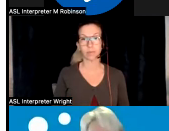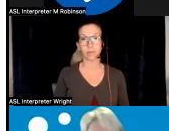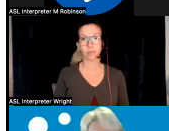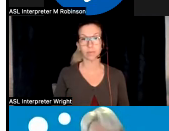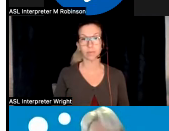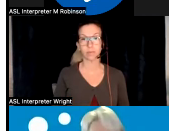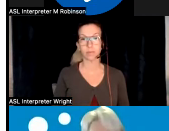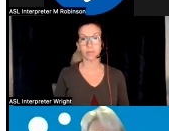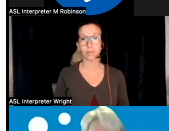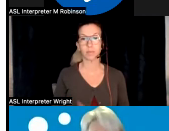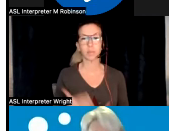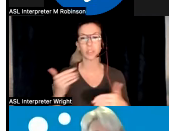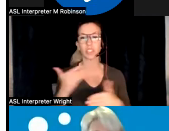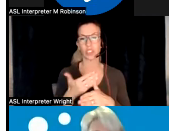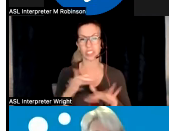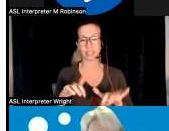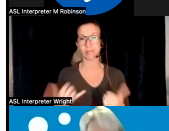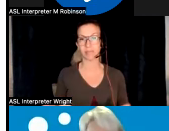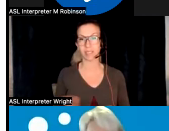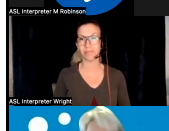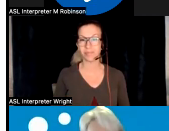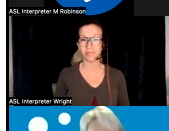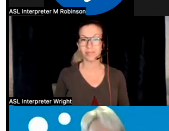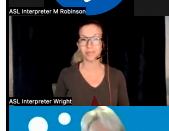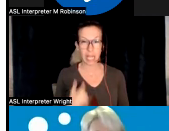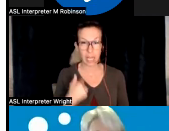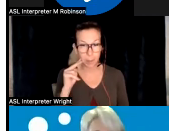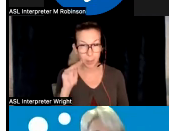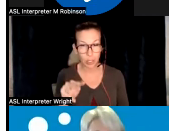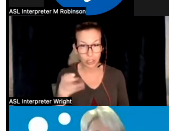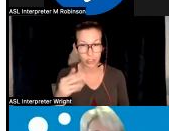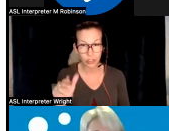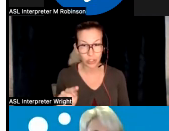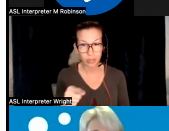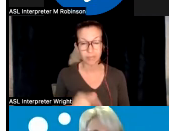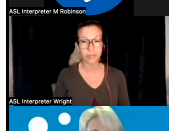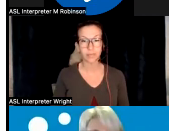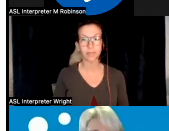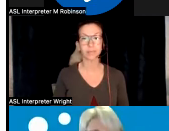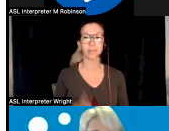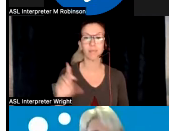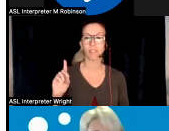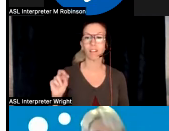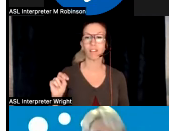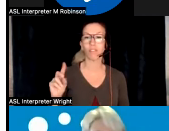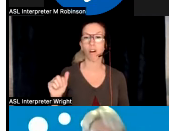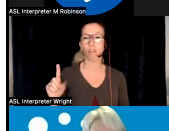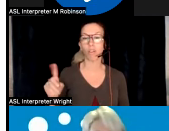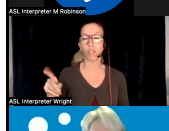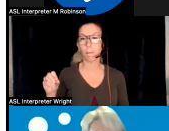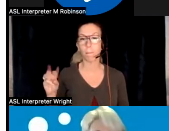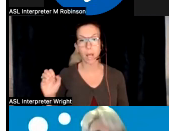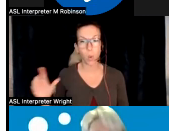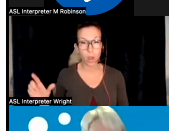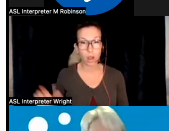with us. Oh, I'm just looking in the chat. We have Donald Powell. Oh, wow.